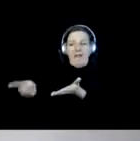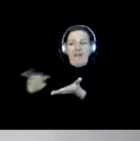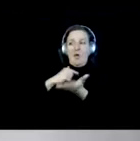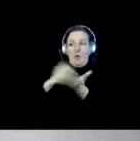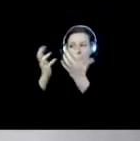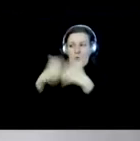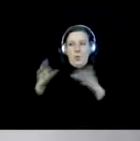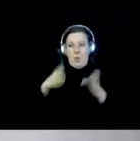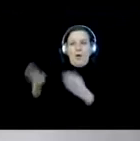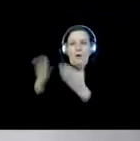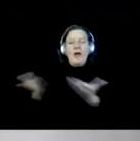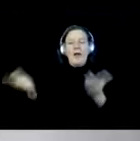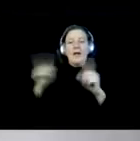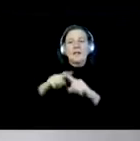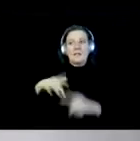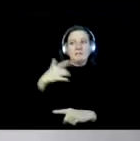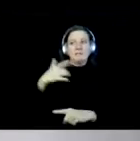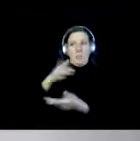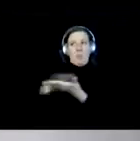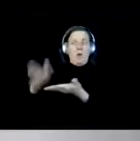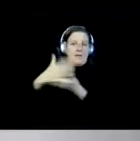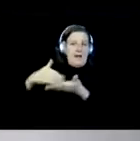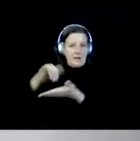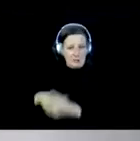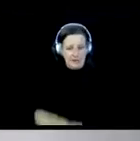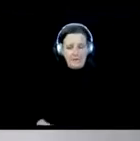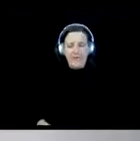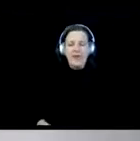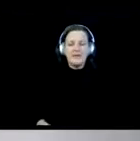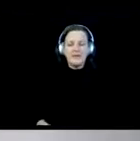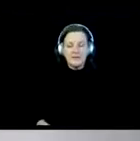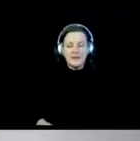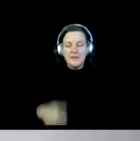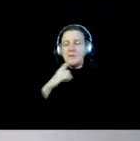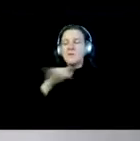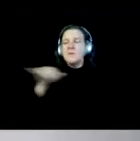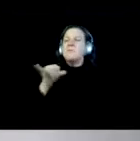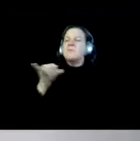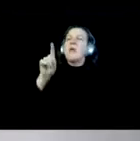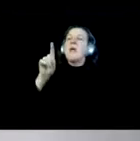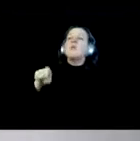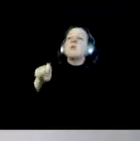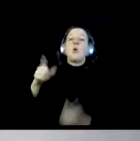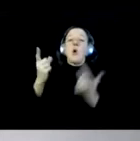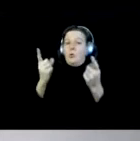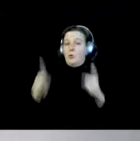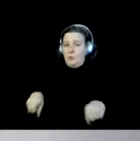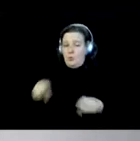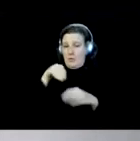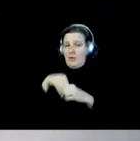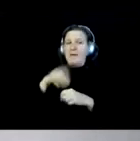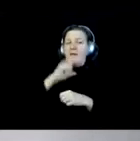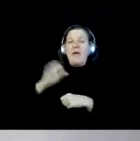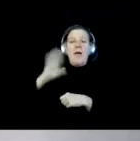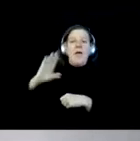actually a really nice part of it. It was also supposed to take place in the old empty